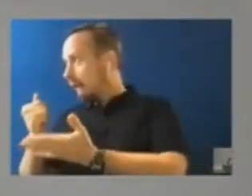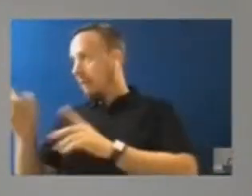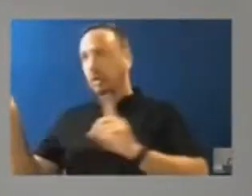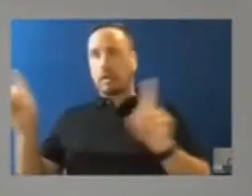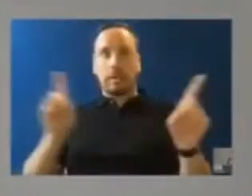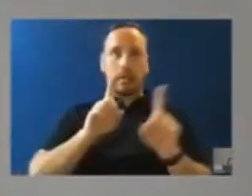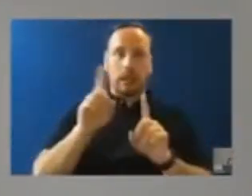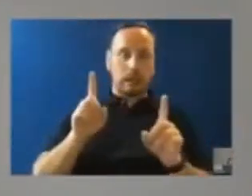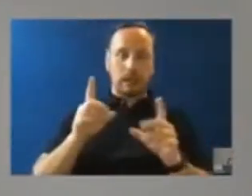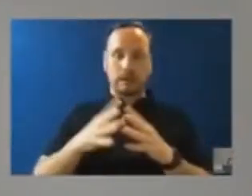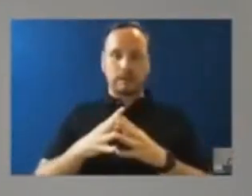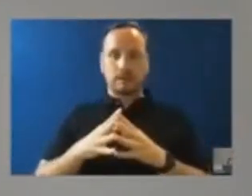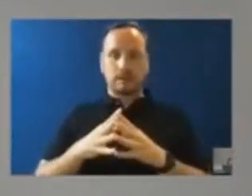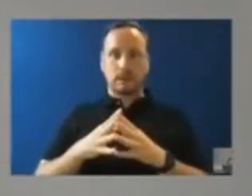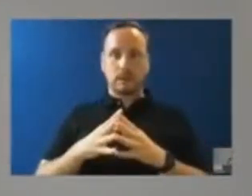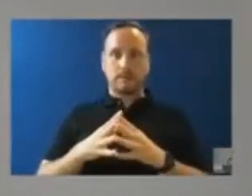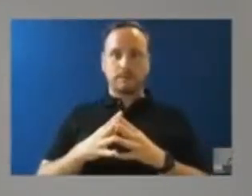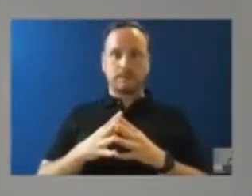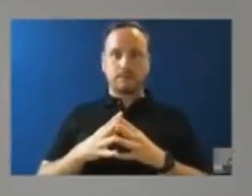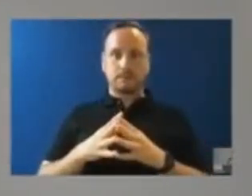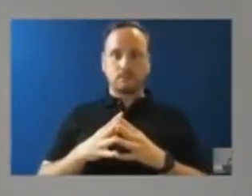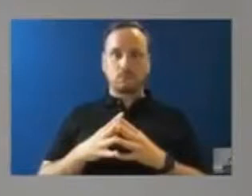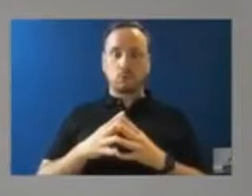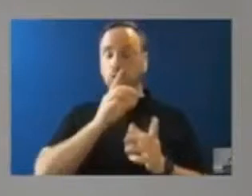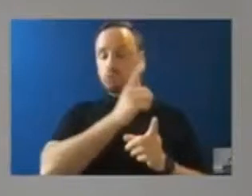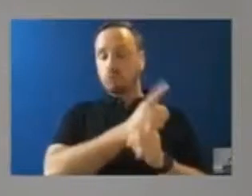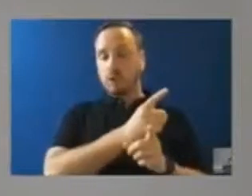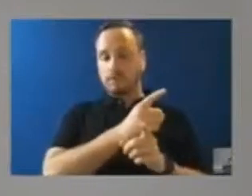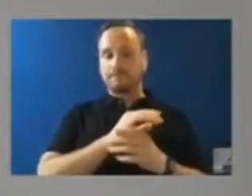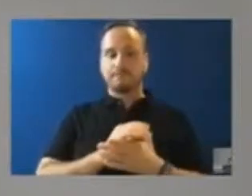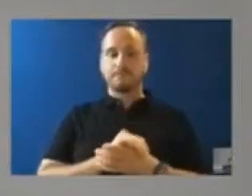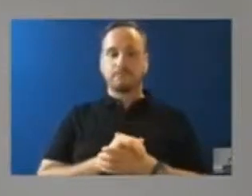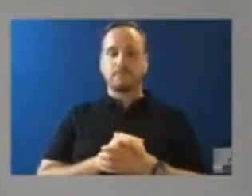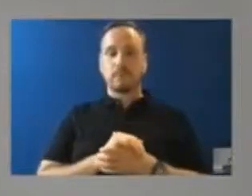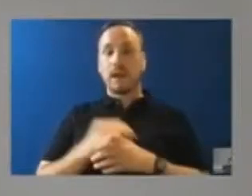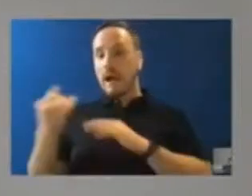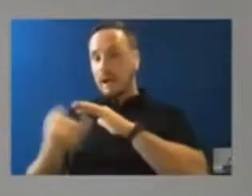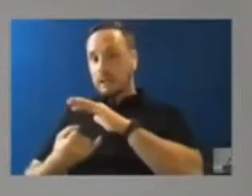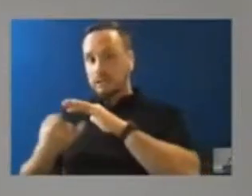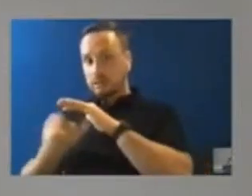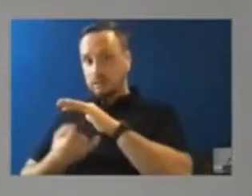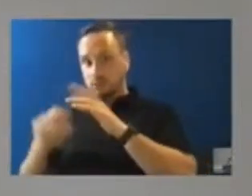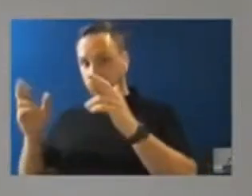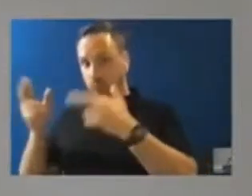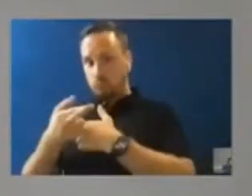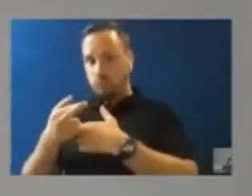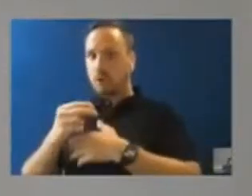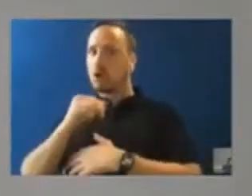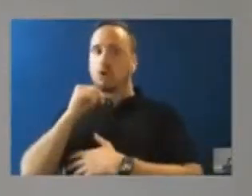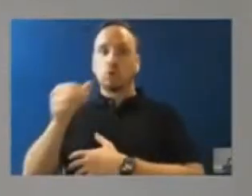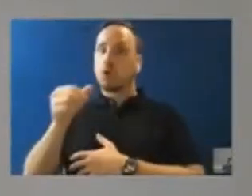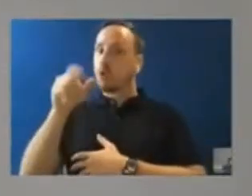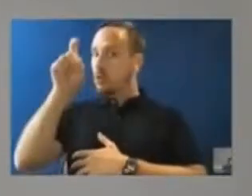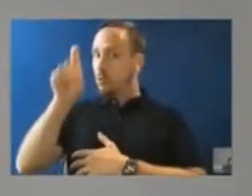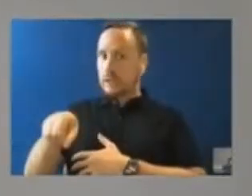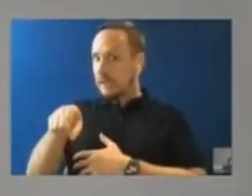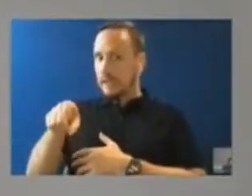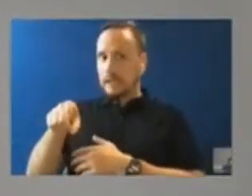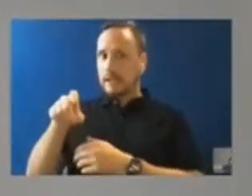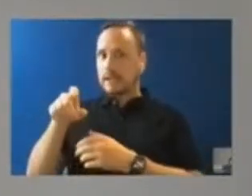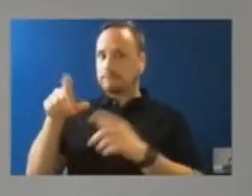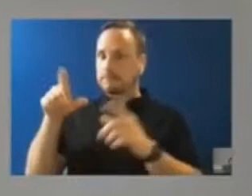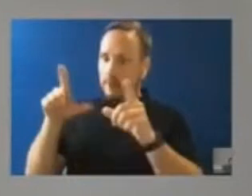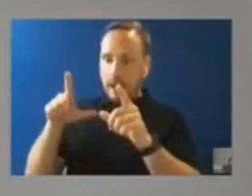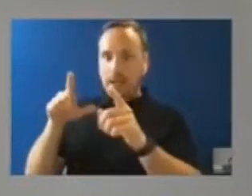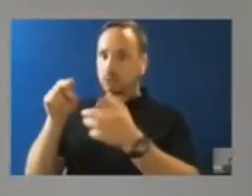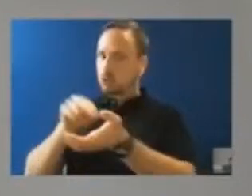function is. don't need to Right. be staffed by a certified nurse. We are not, and I've heard, I think Gibby Harris talk about this several